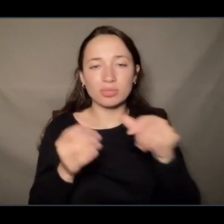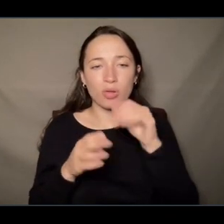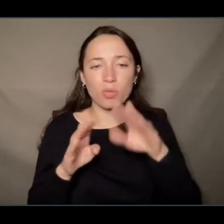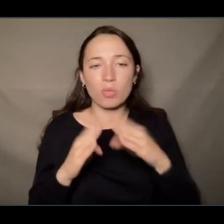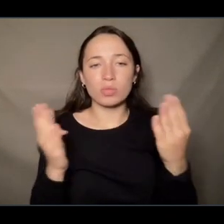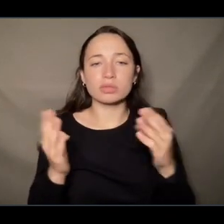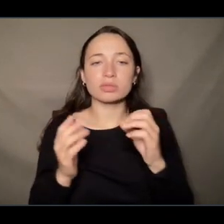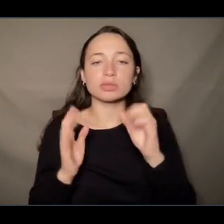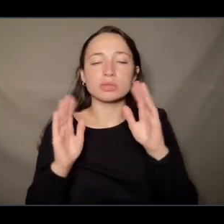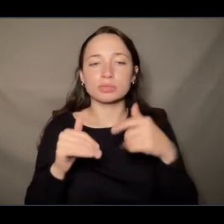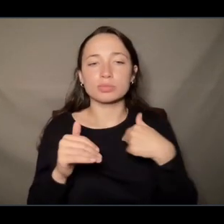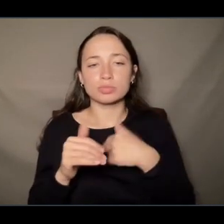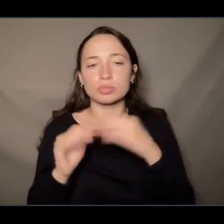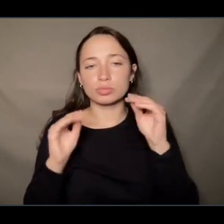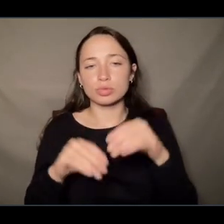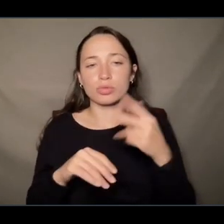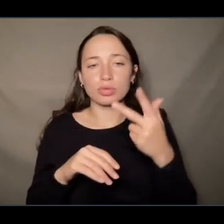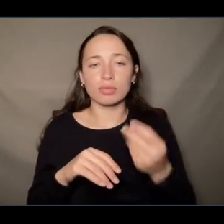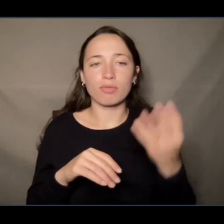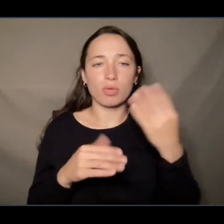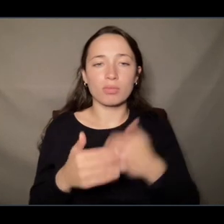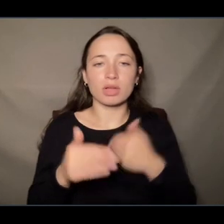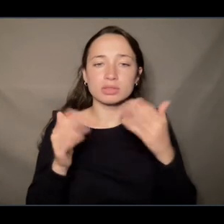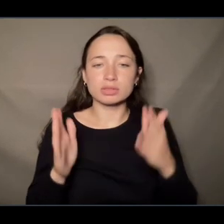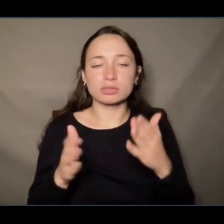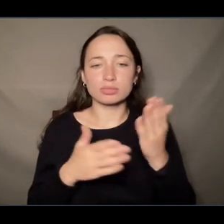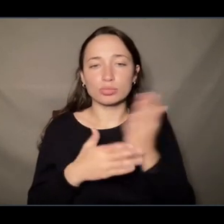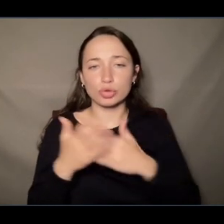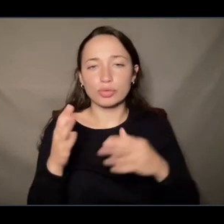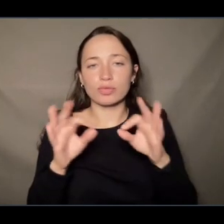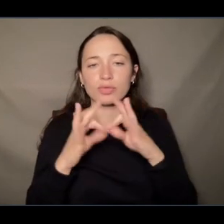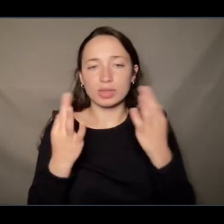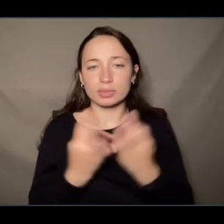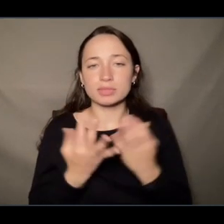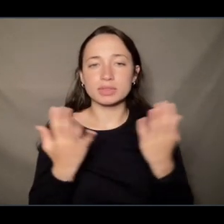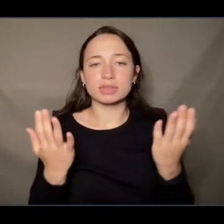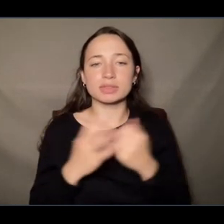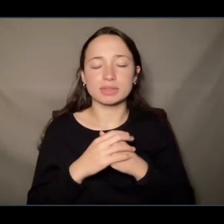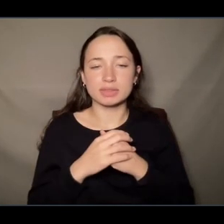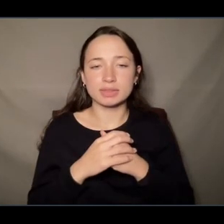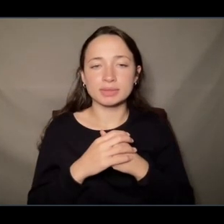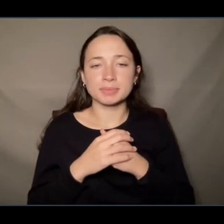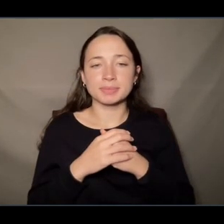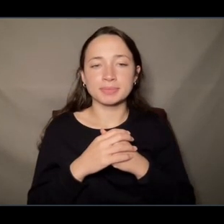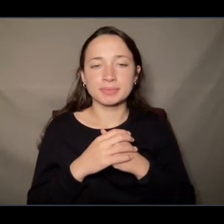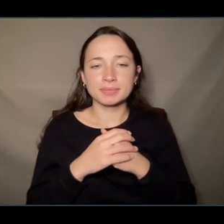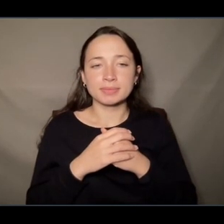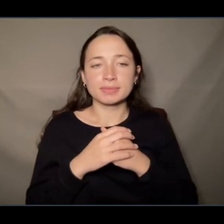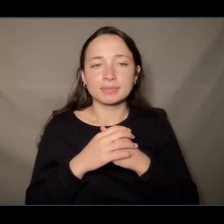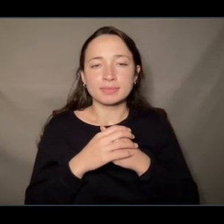weren't open. And we put together 3 or 4 boxes per family,